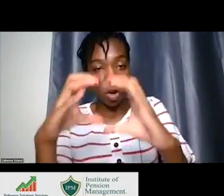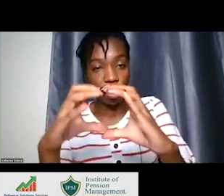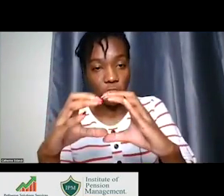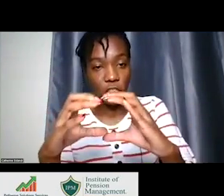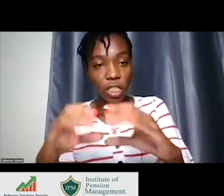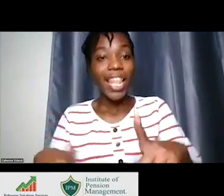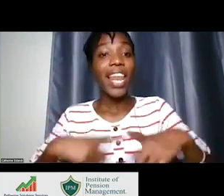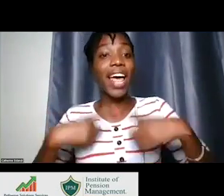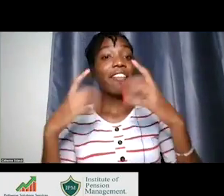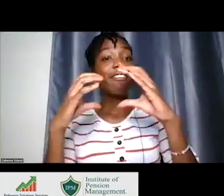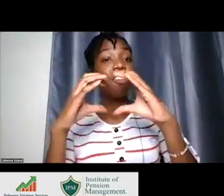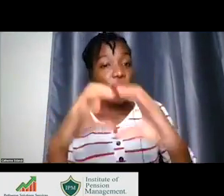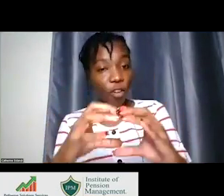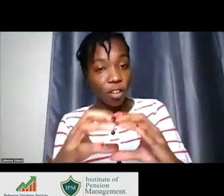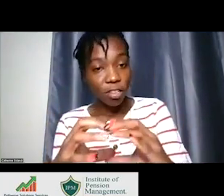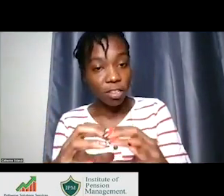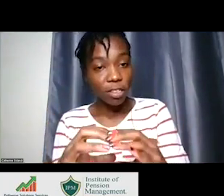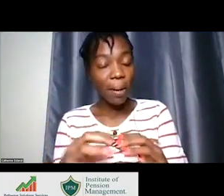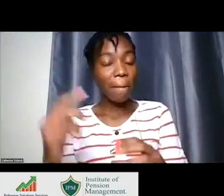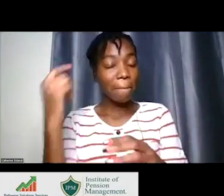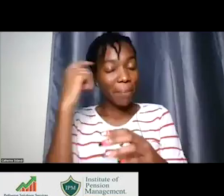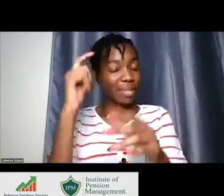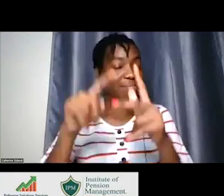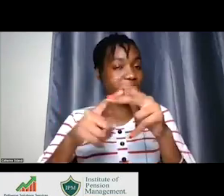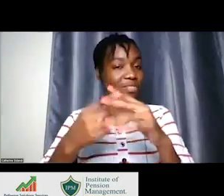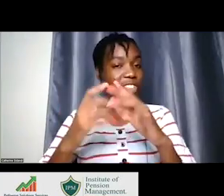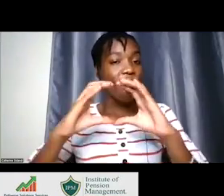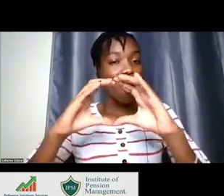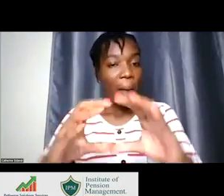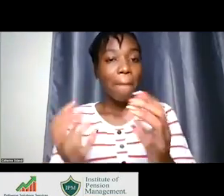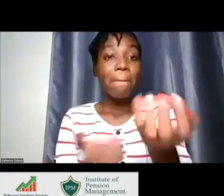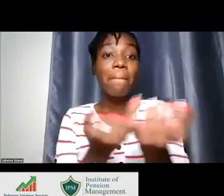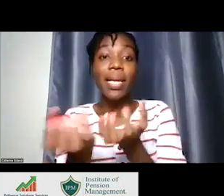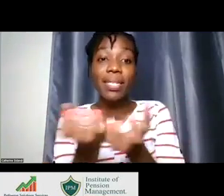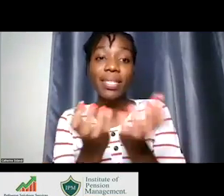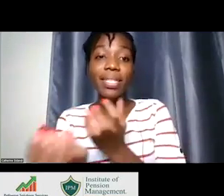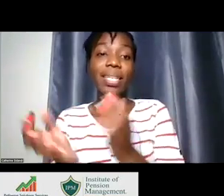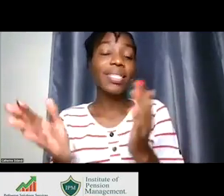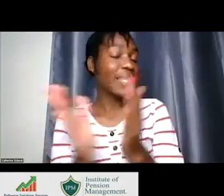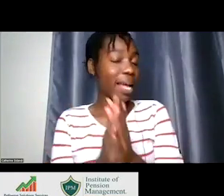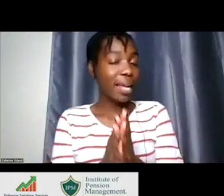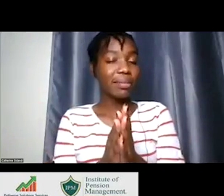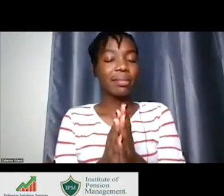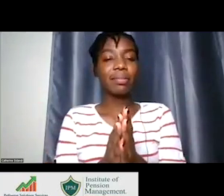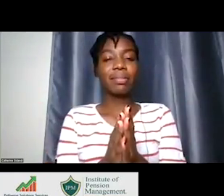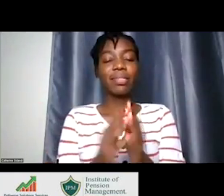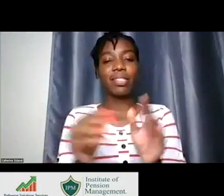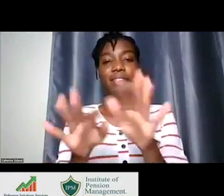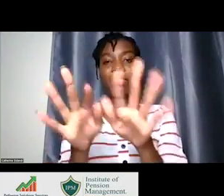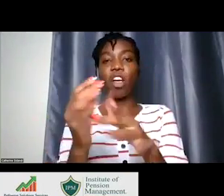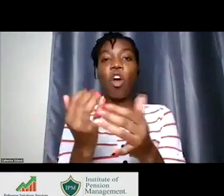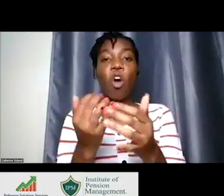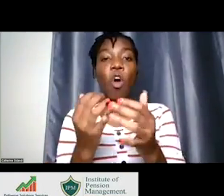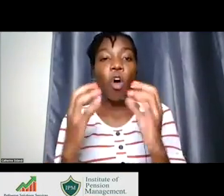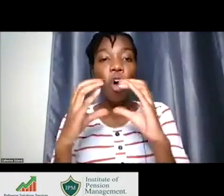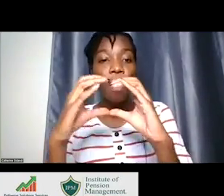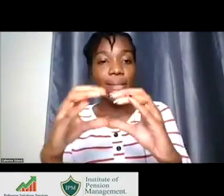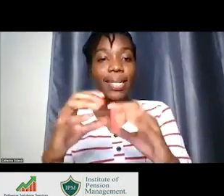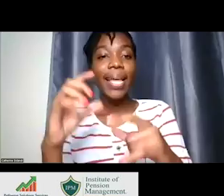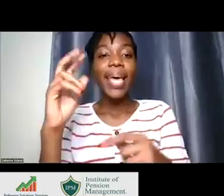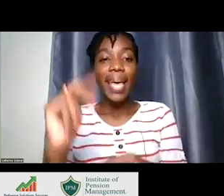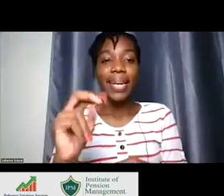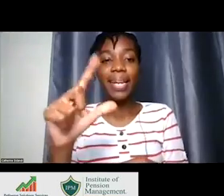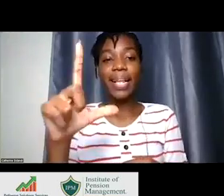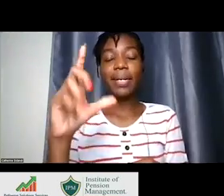coach, certified master mindset coach, certified business and enterprise success coach, certified NLP